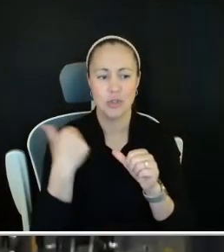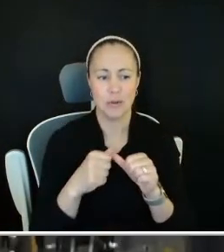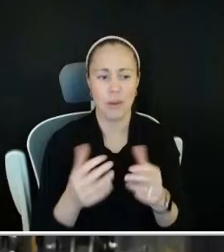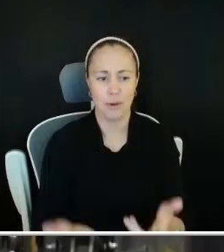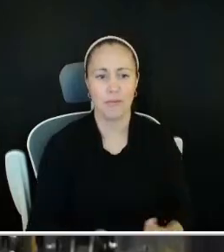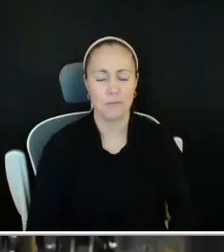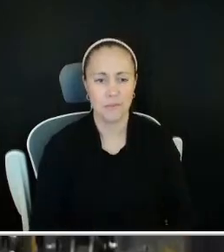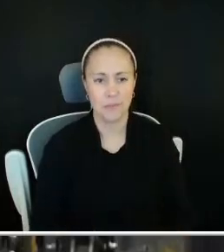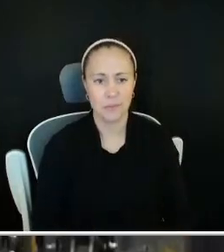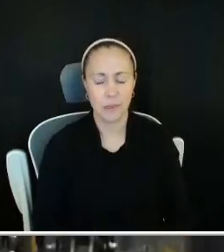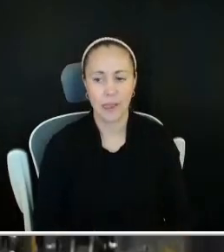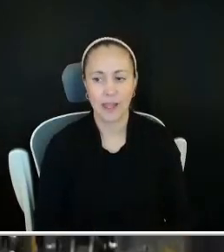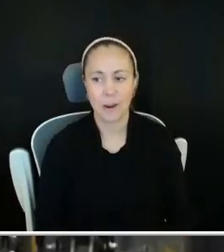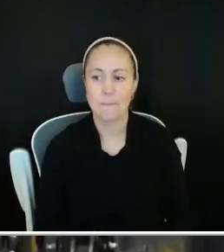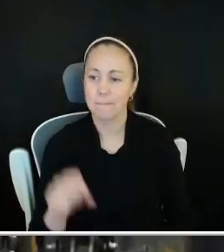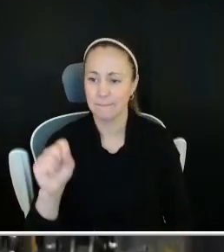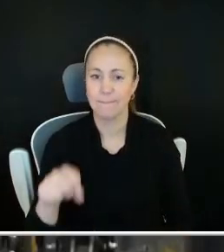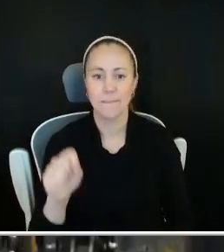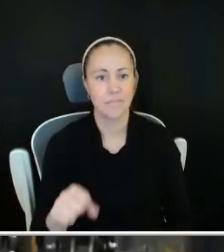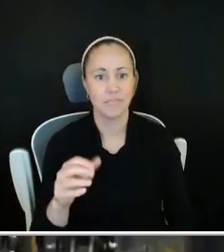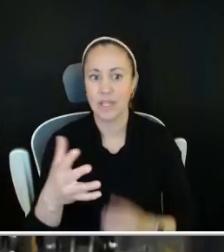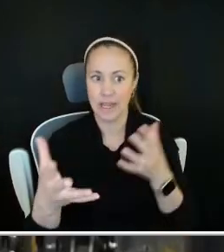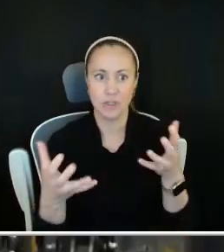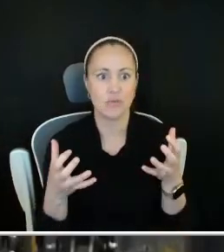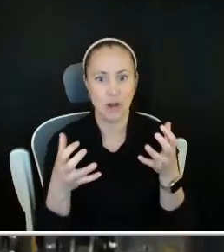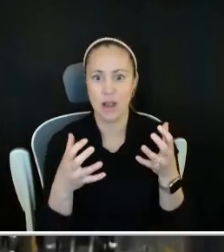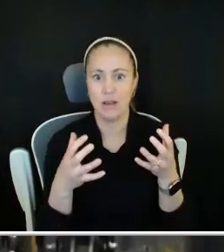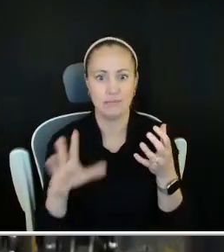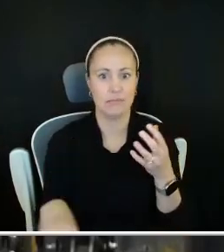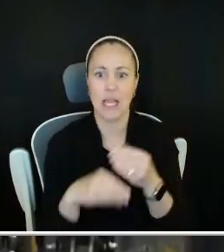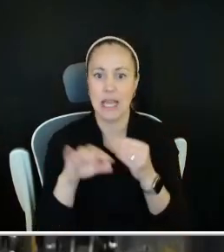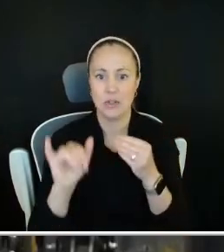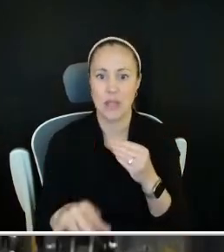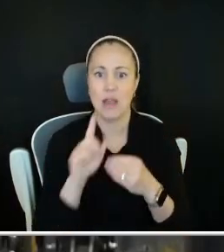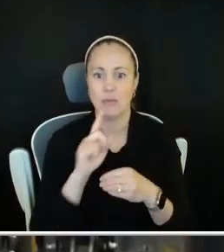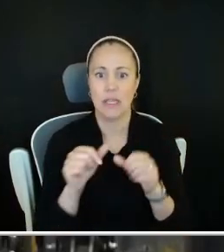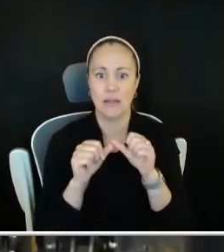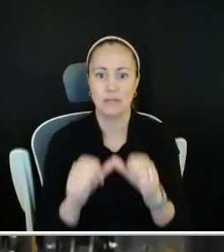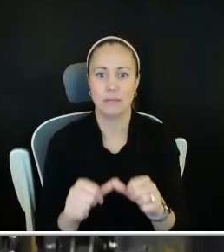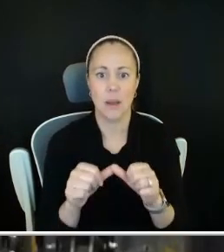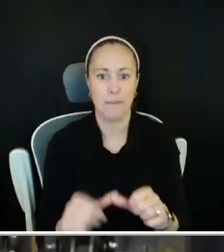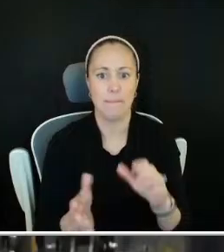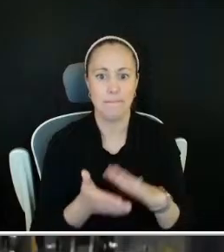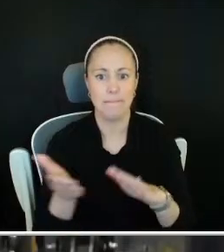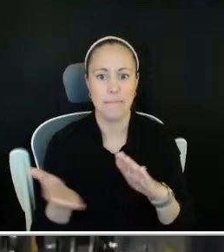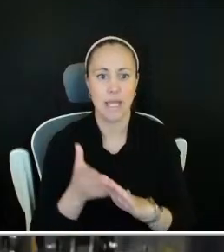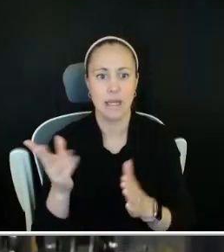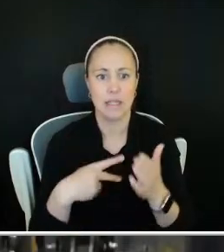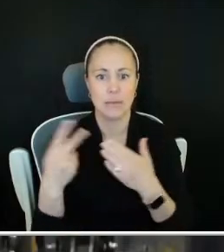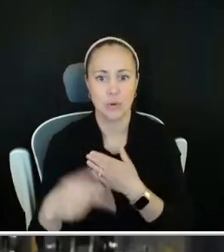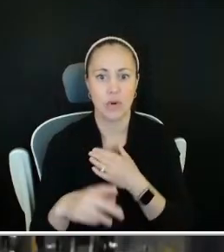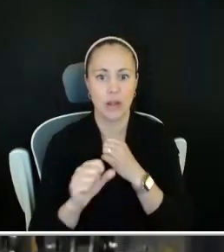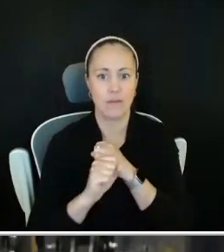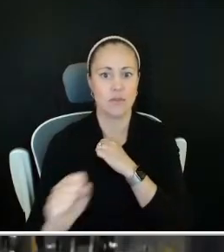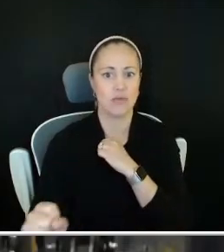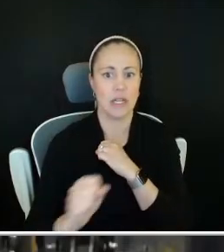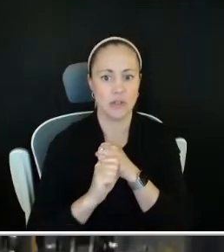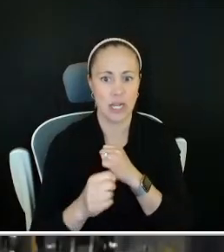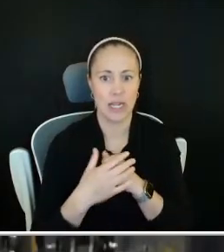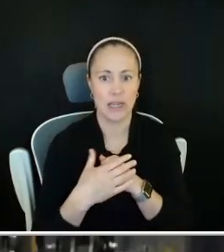Yeah, I want to echo that and say a maintenance program of stretching and of doing some strengthening work in